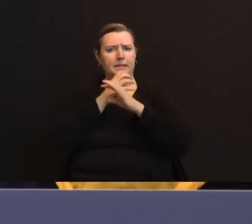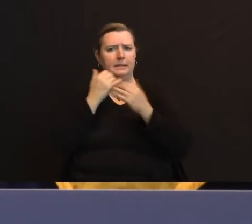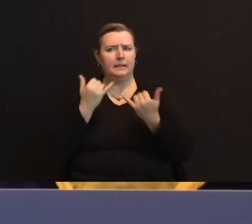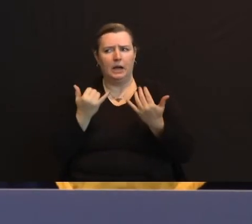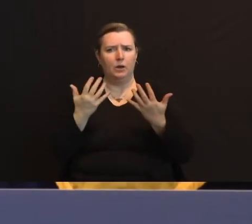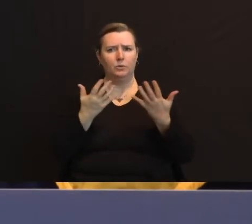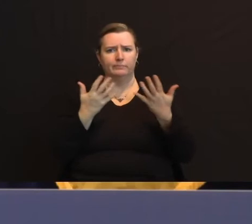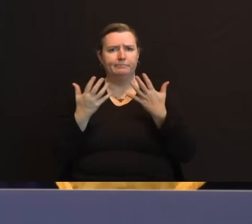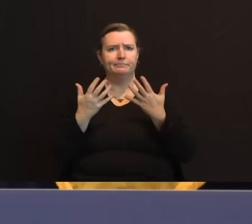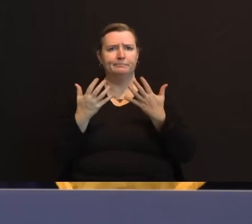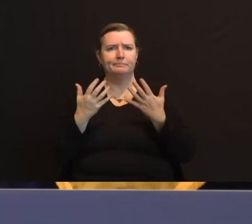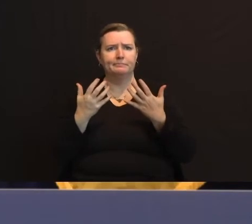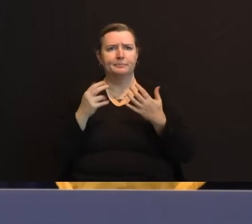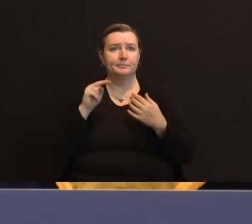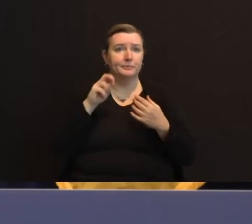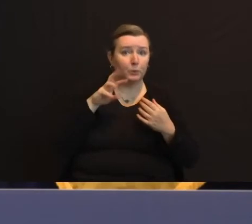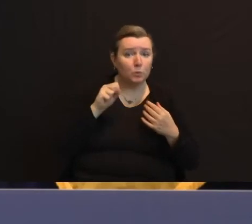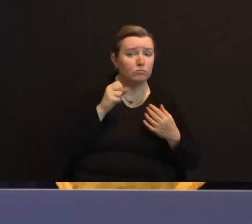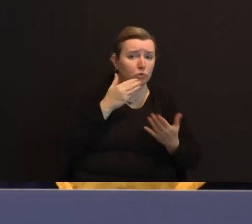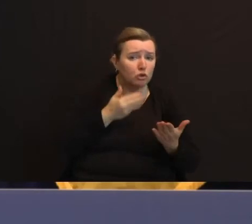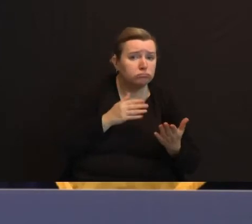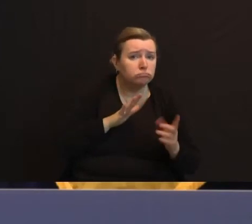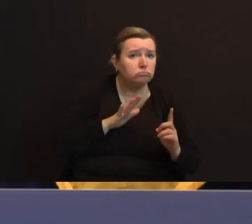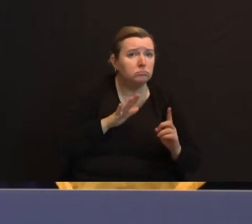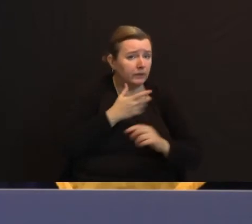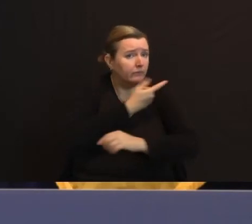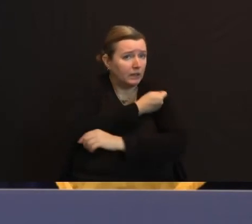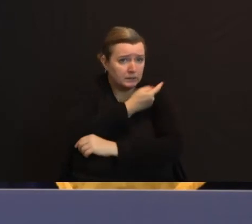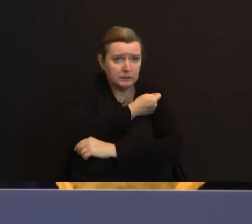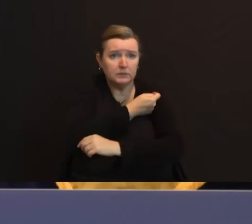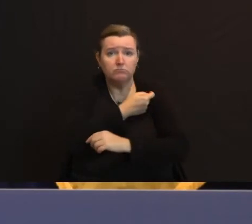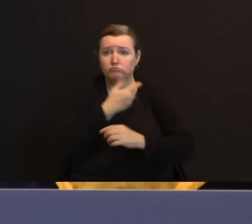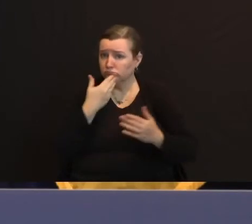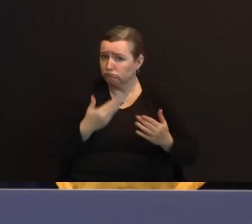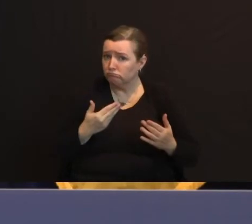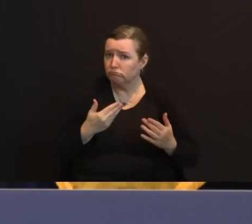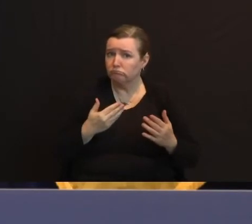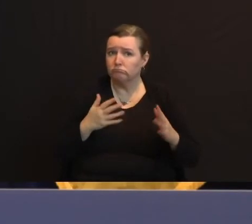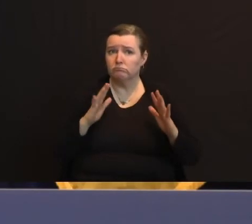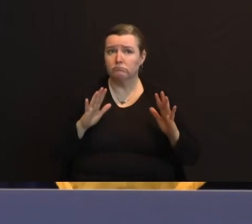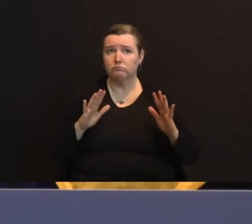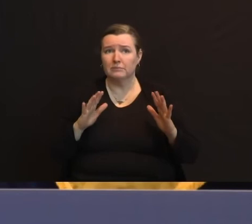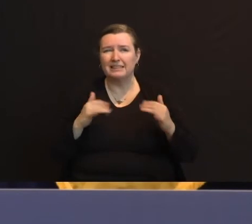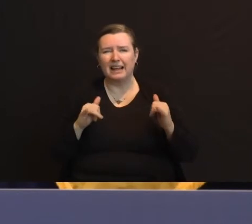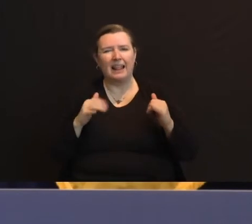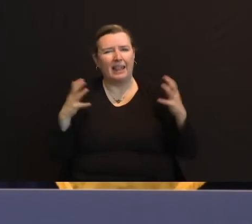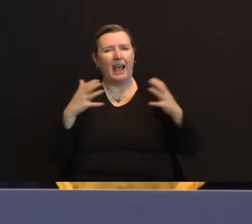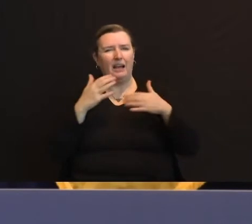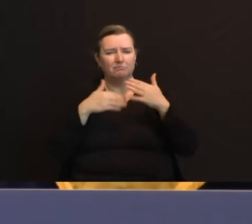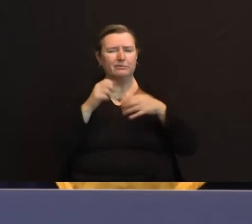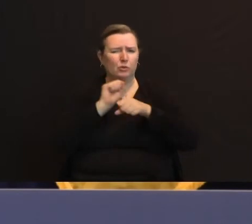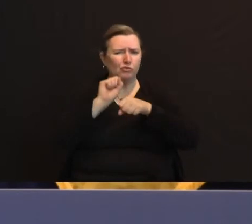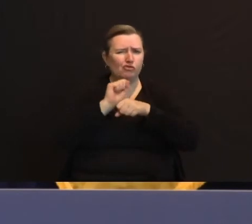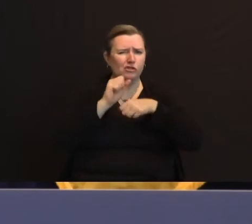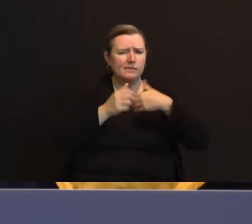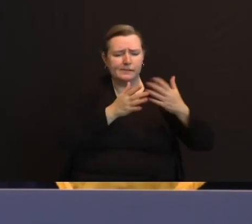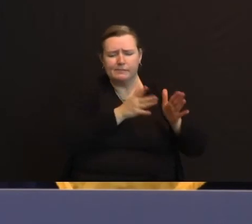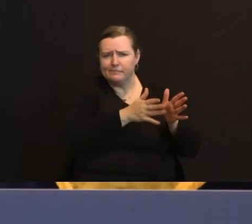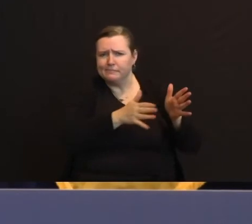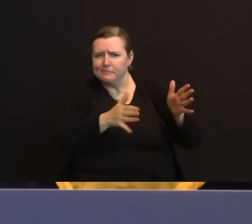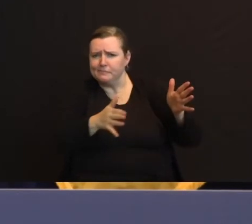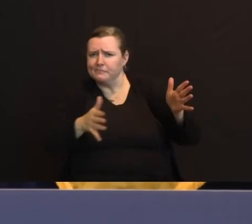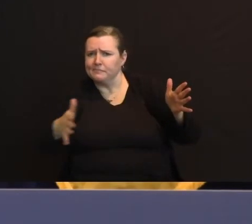good. There's still a lot of execution before us. You take a 4-star